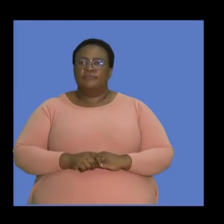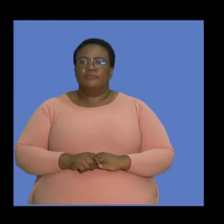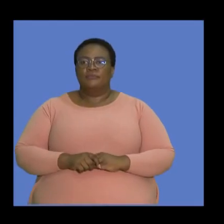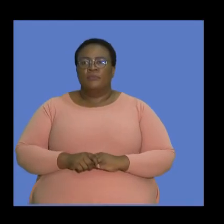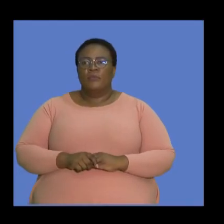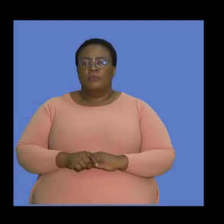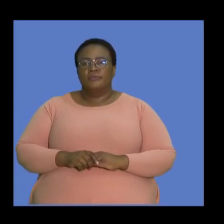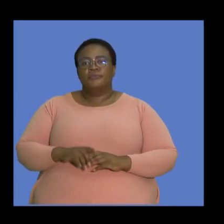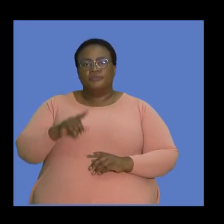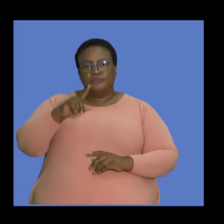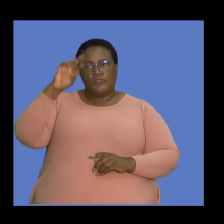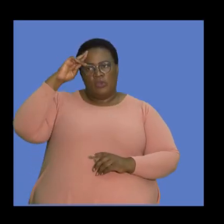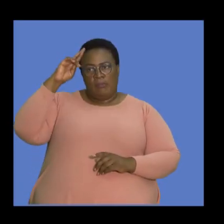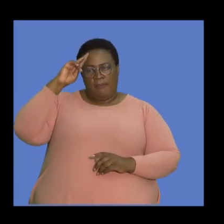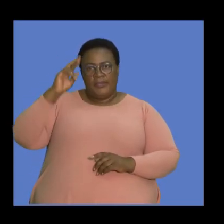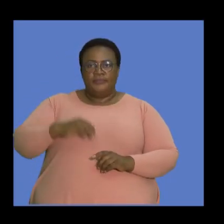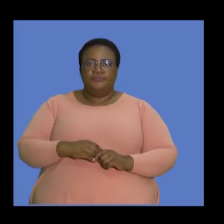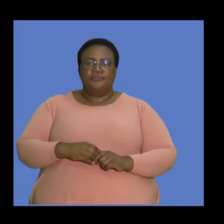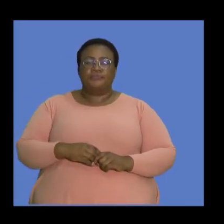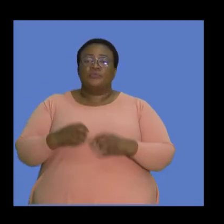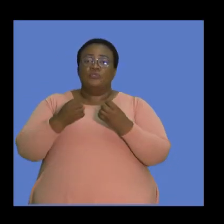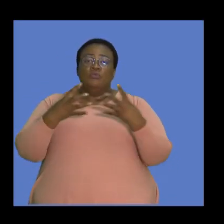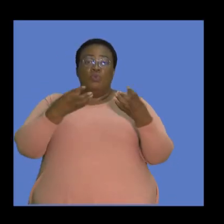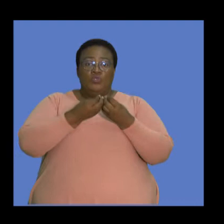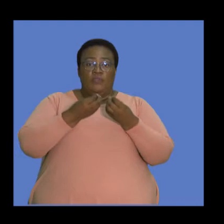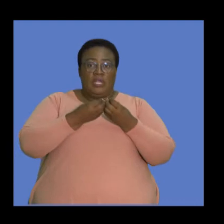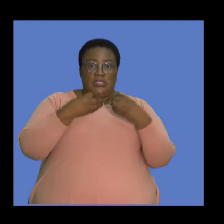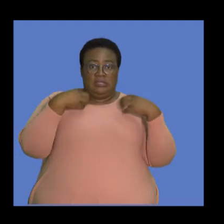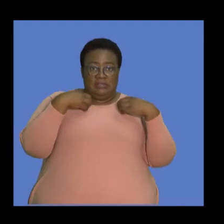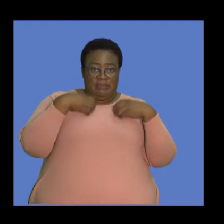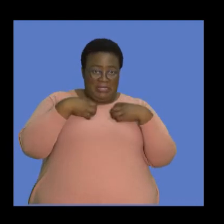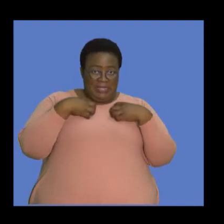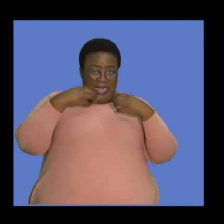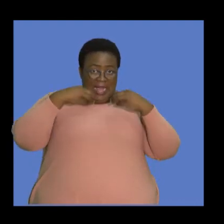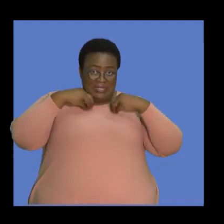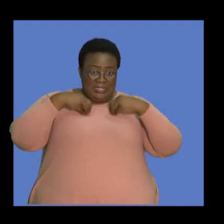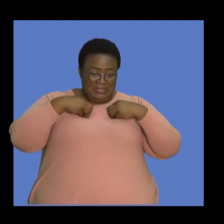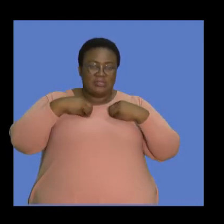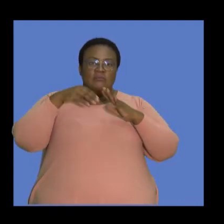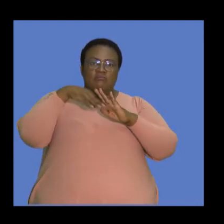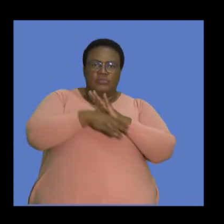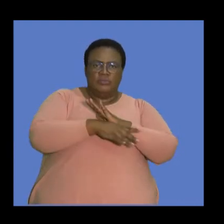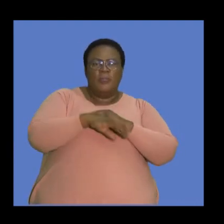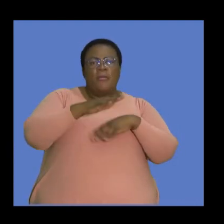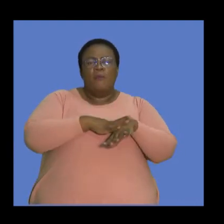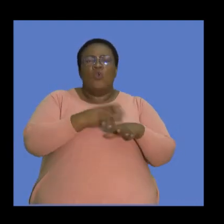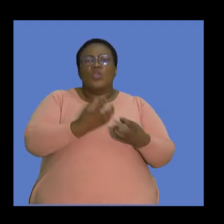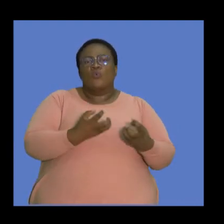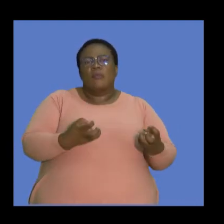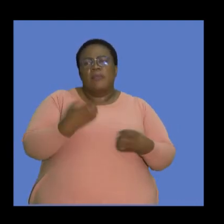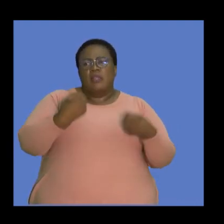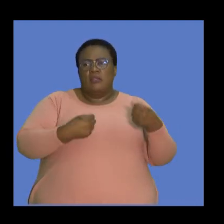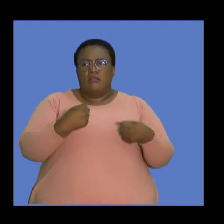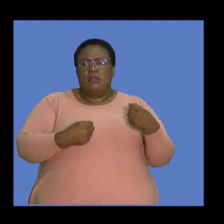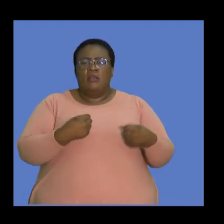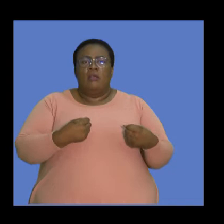Remember that most assets lose value over time, especially vehicles and equipment. And